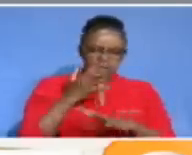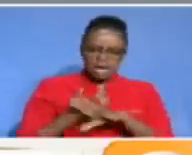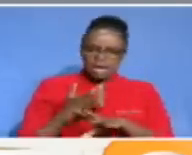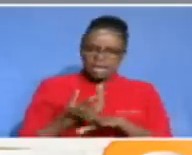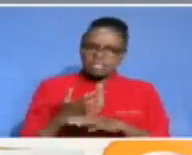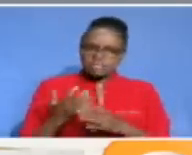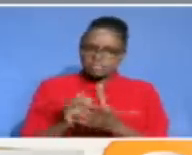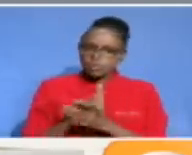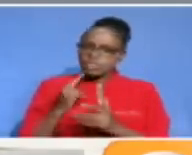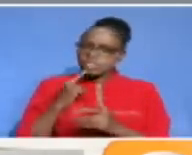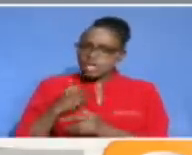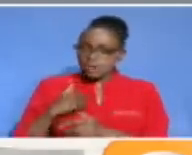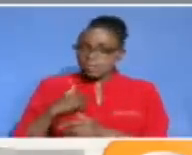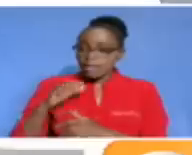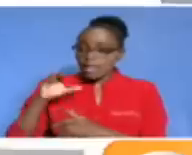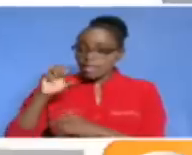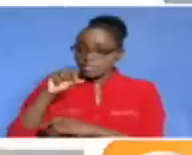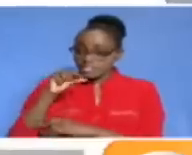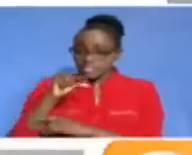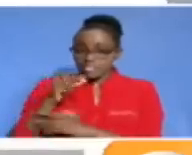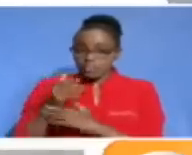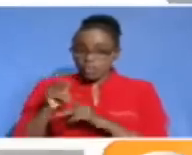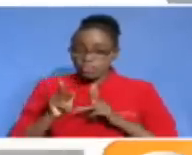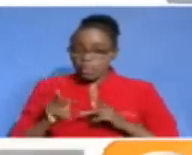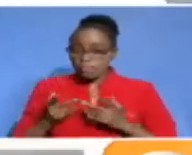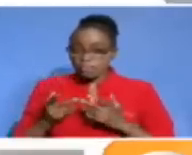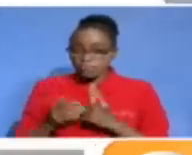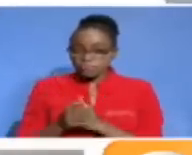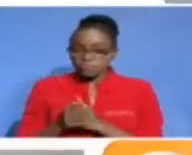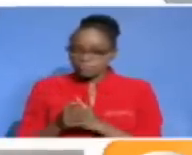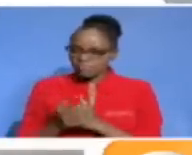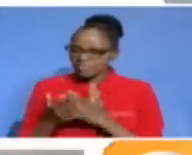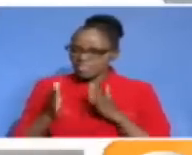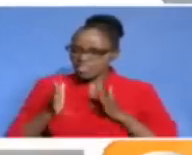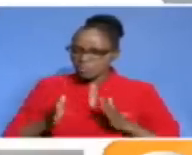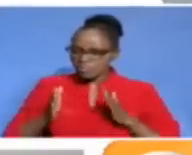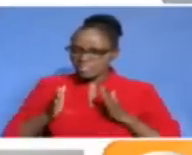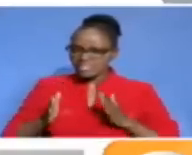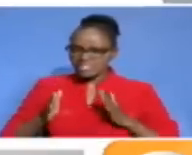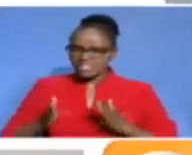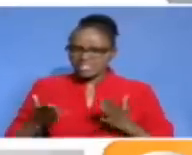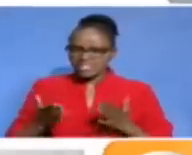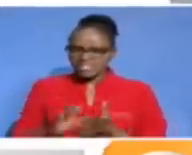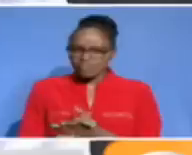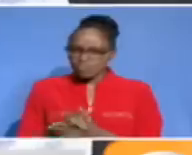something, SG. You guys at the Red Cross and you first responders and humanitarians,